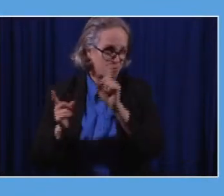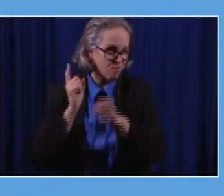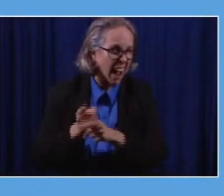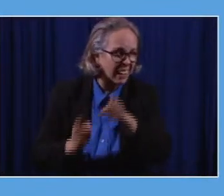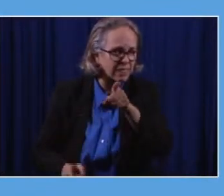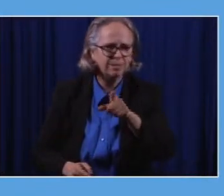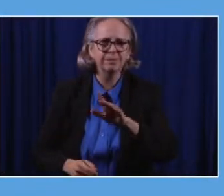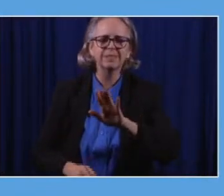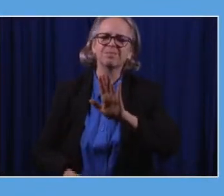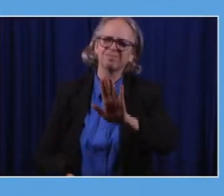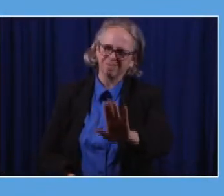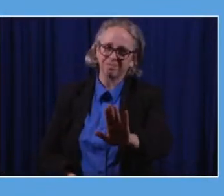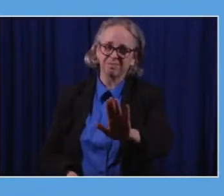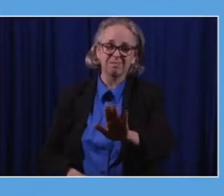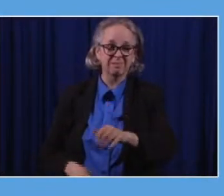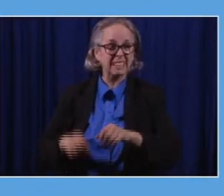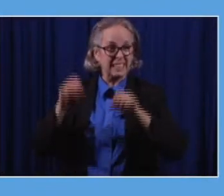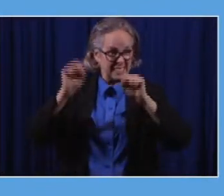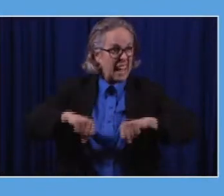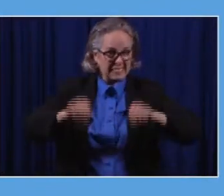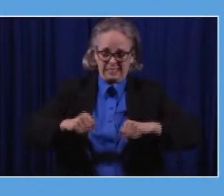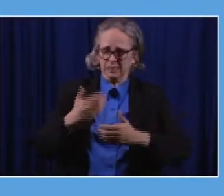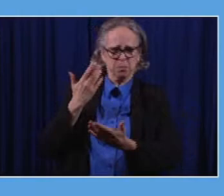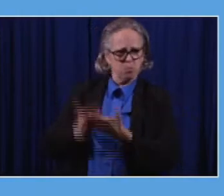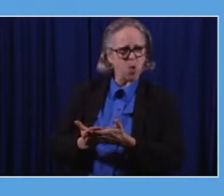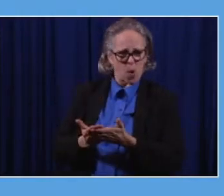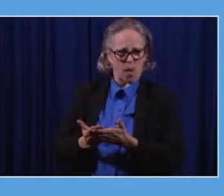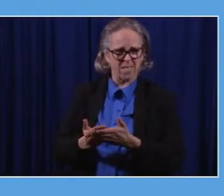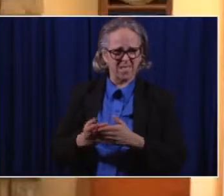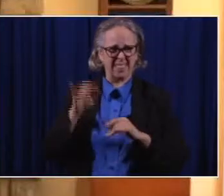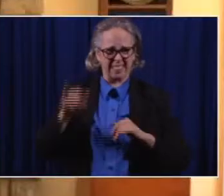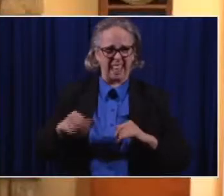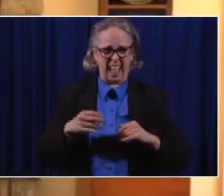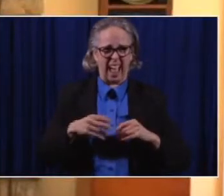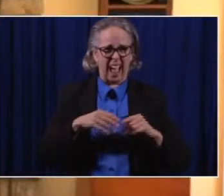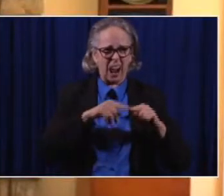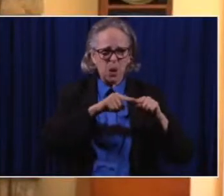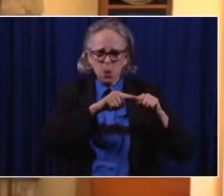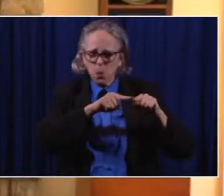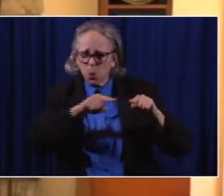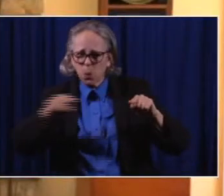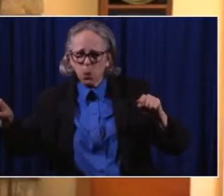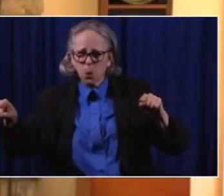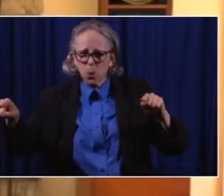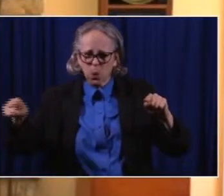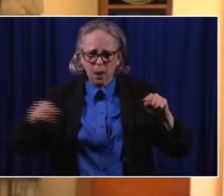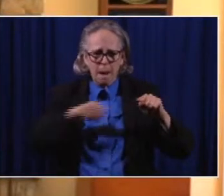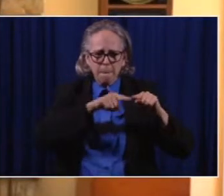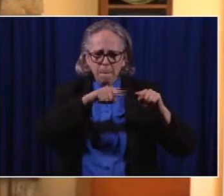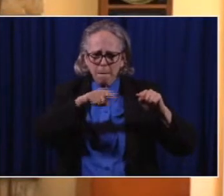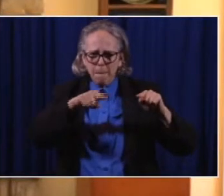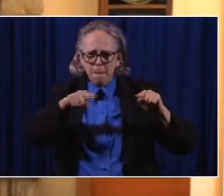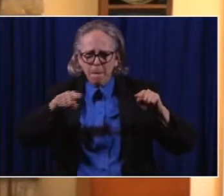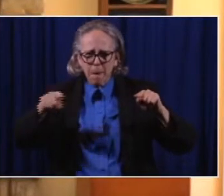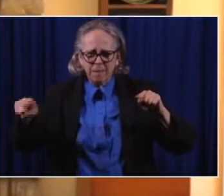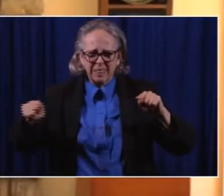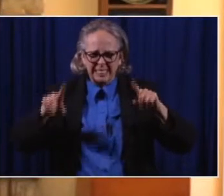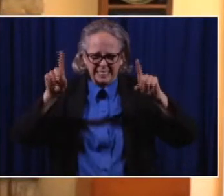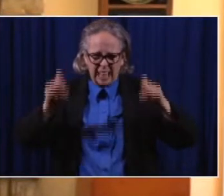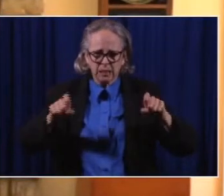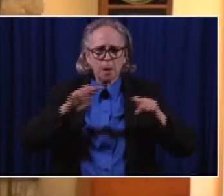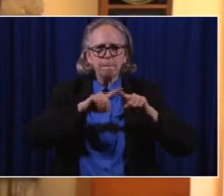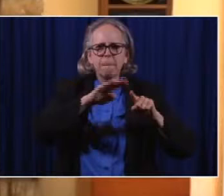increase in testing is here. See what's happened there. This one, however, is